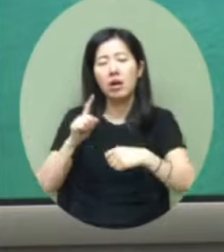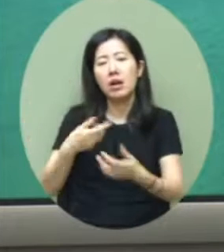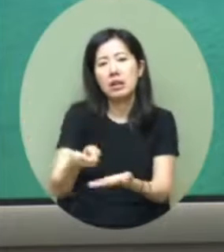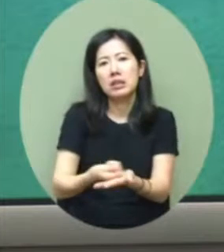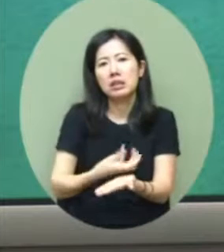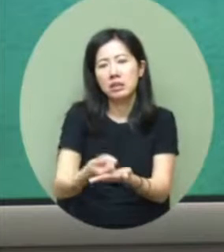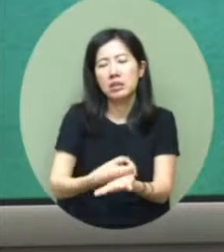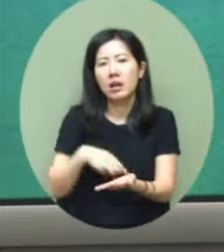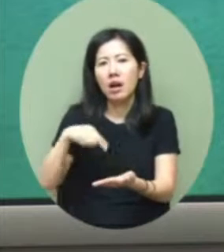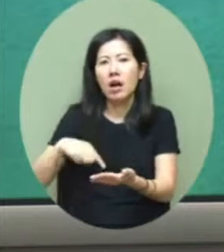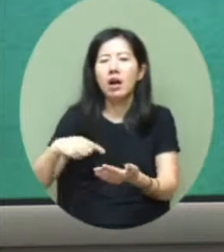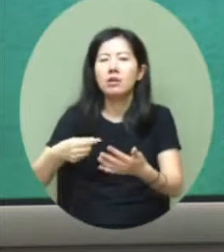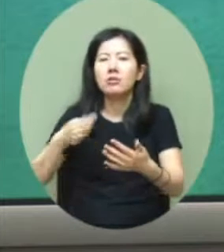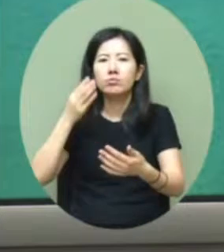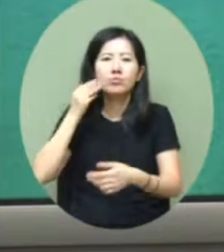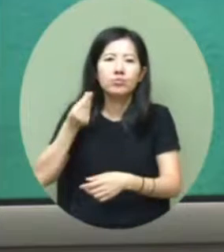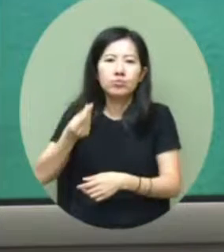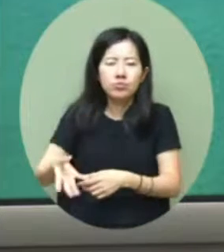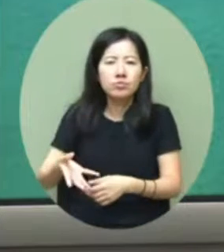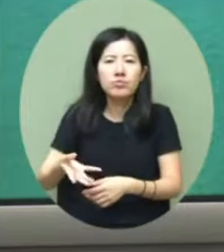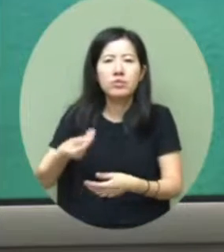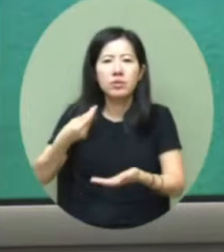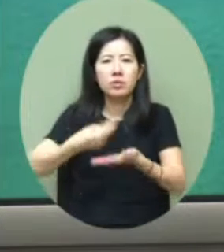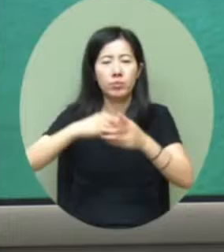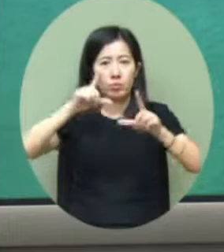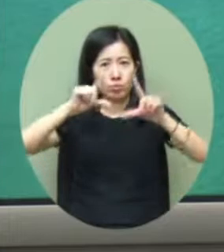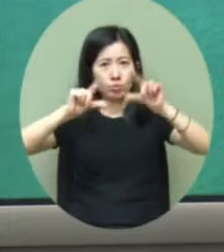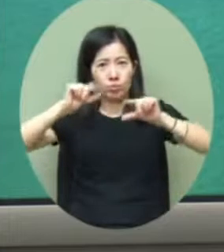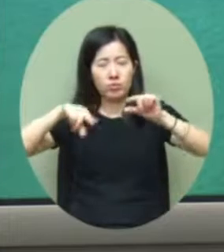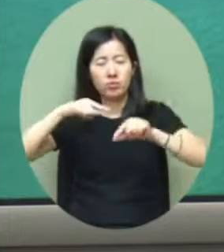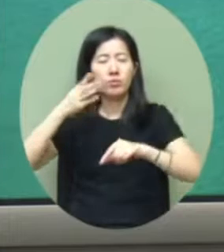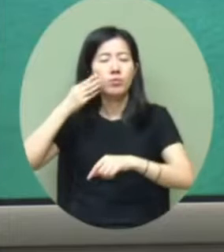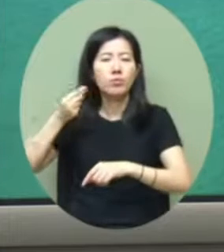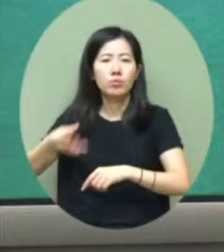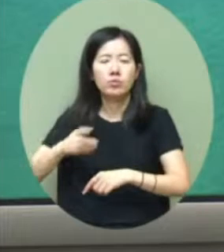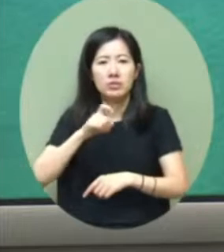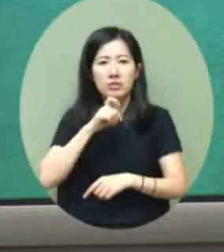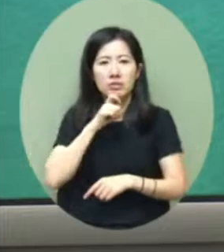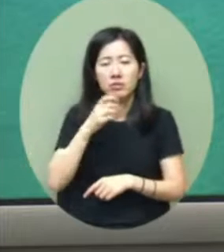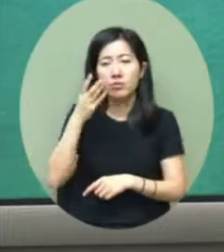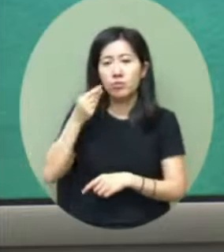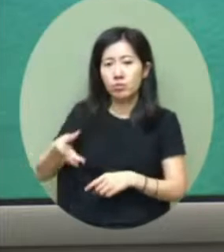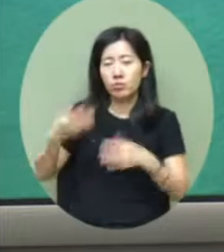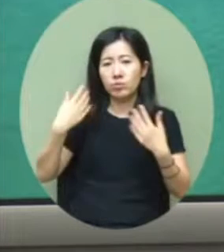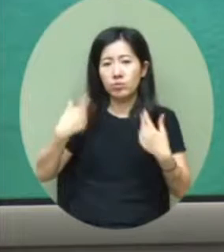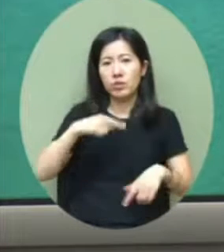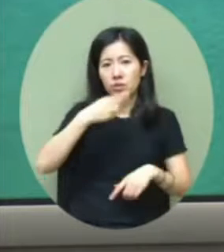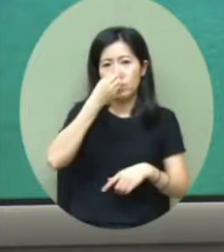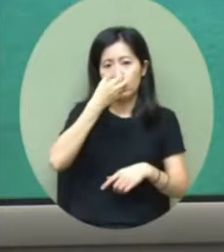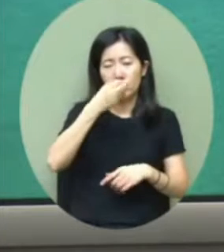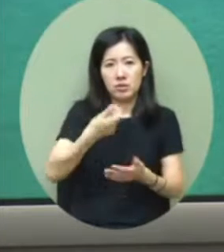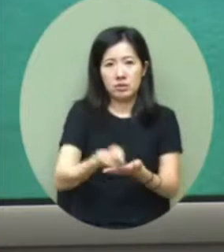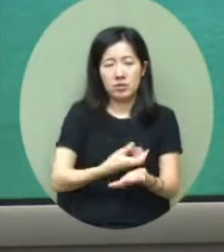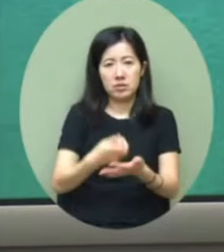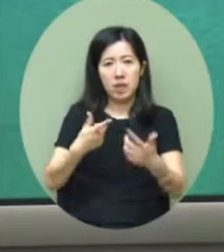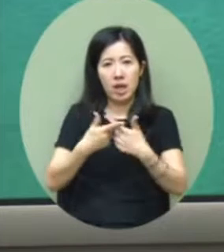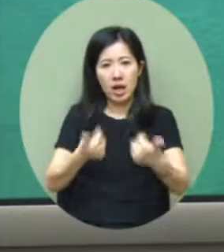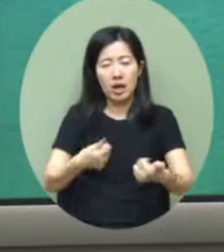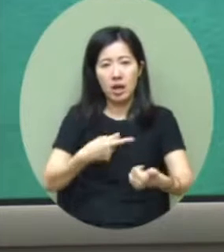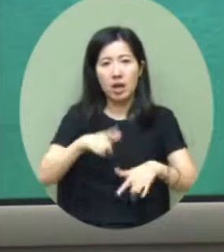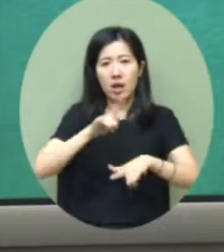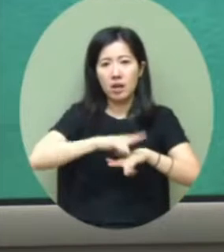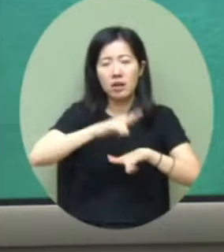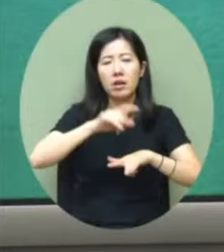recognition schemes is to relax the eligibility and proportion of